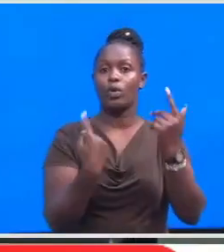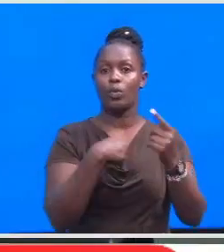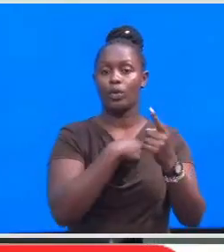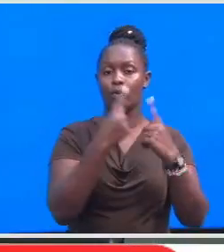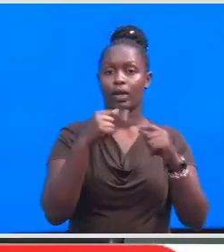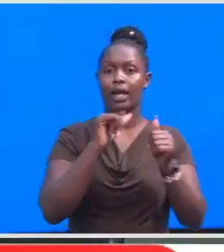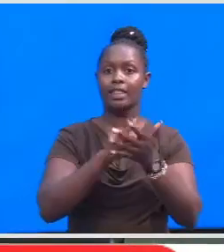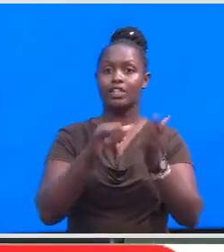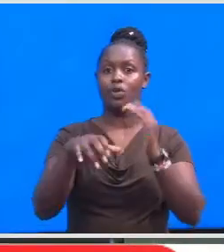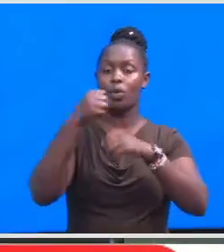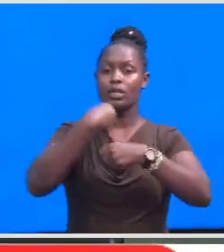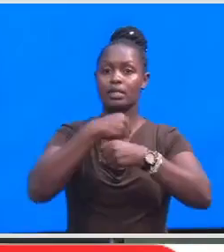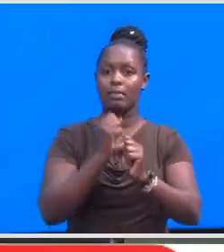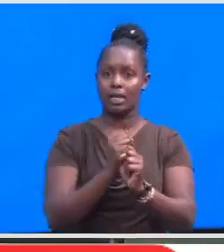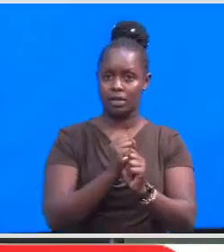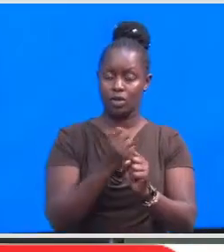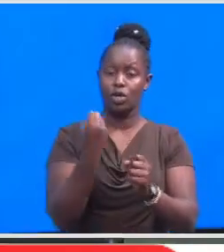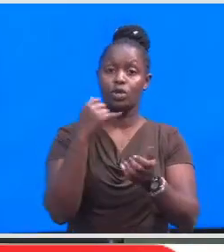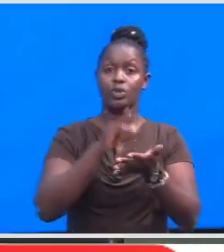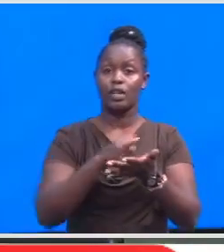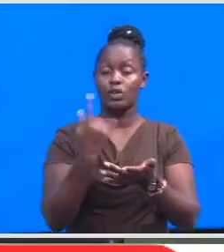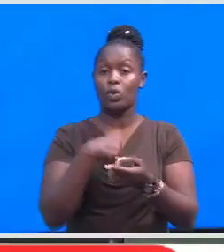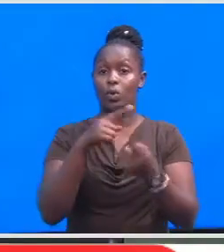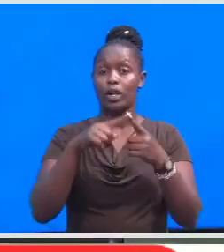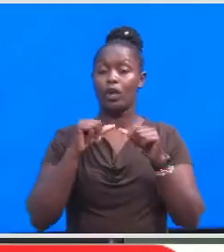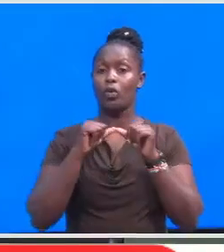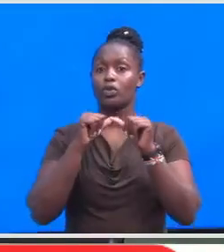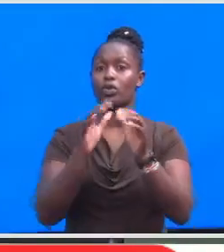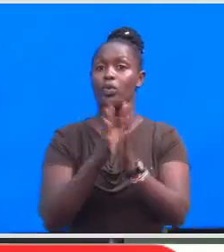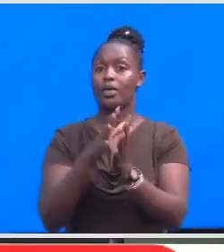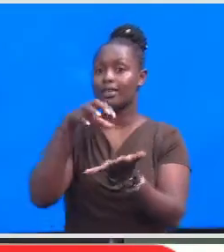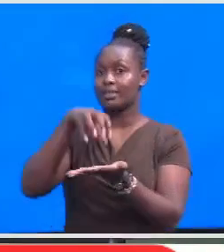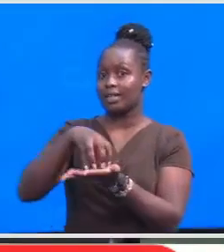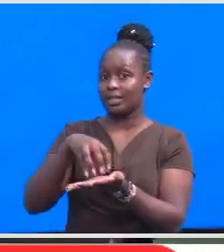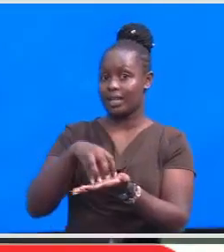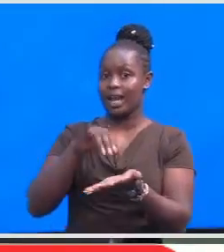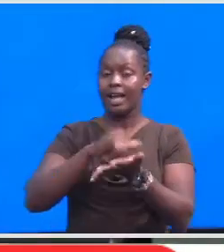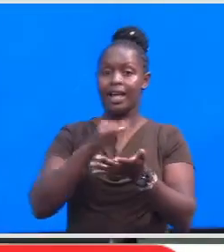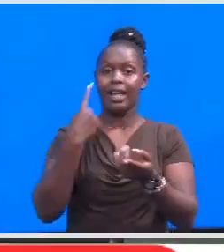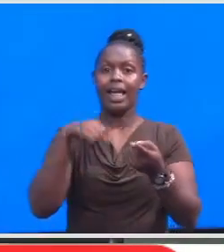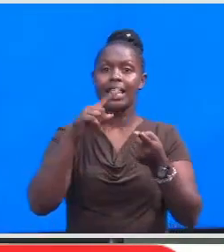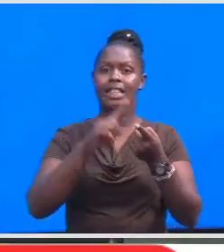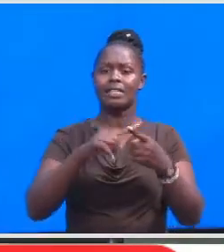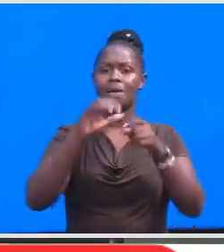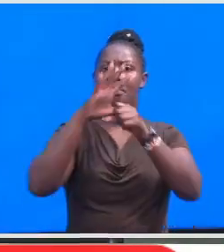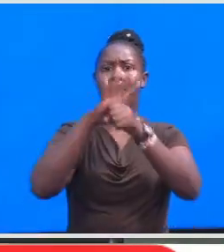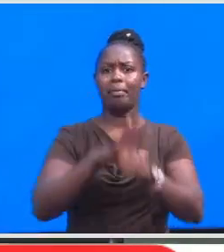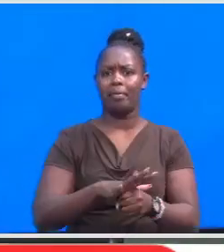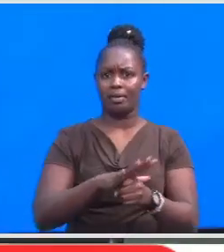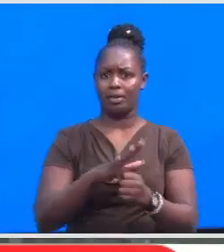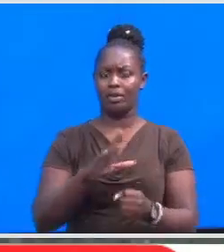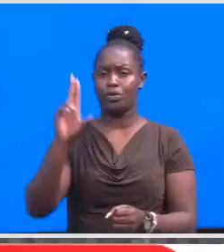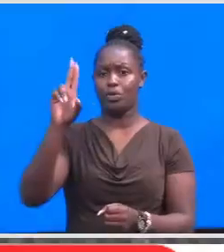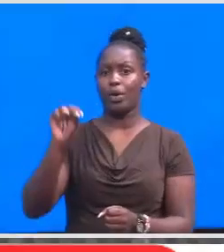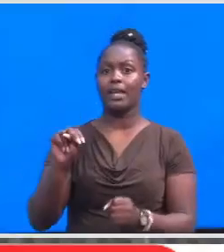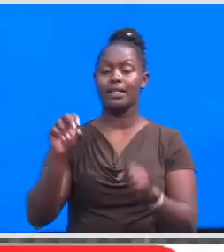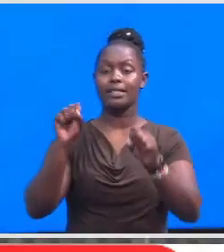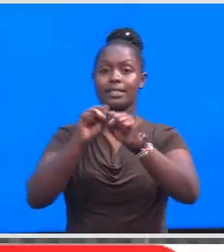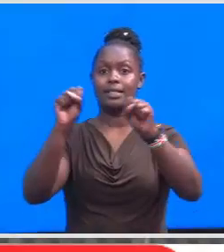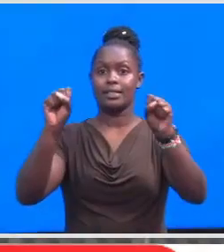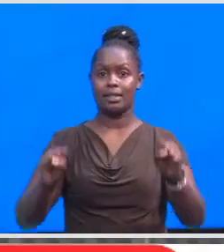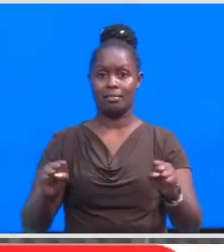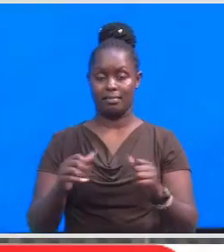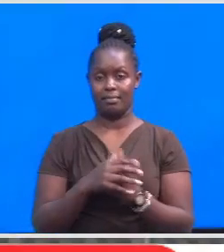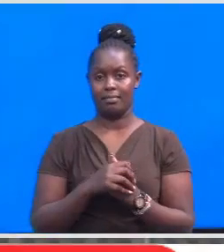constituted to maintain the status quo that undermines and cannibalizes the United Nations systems.